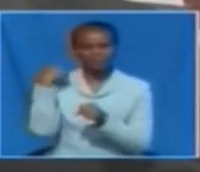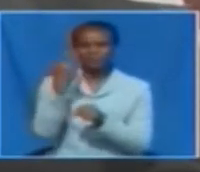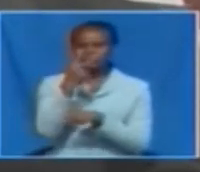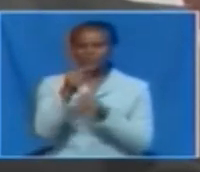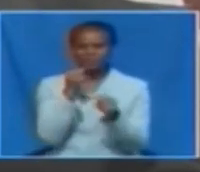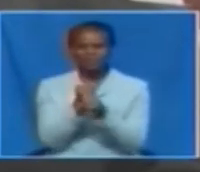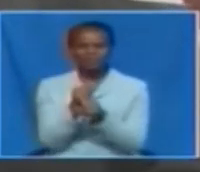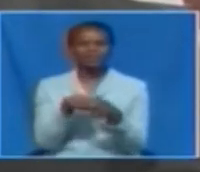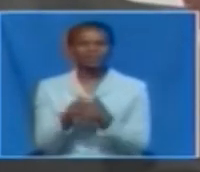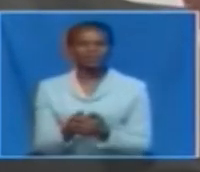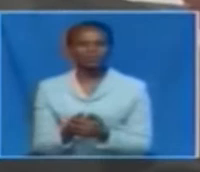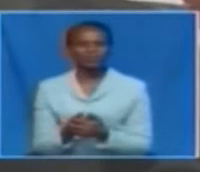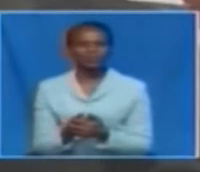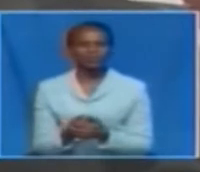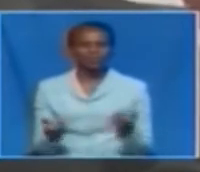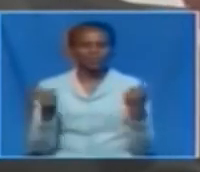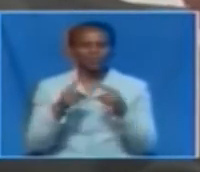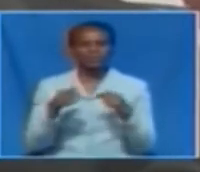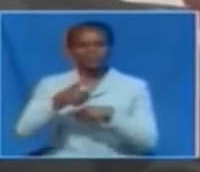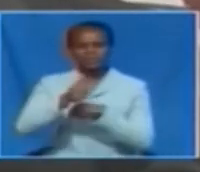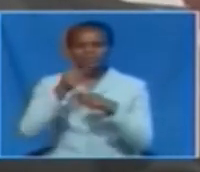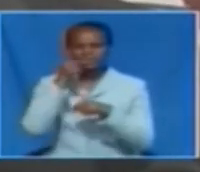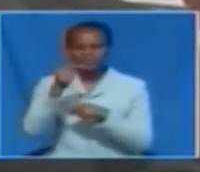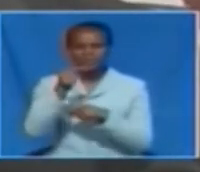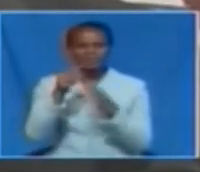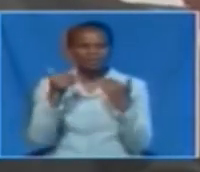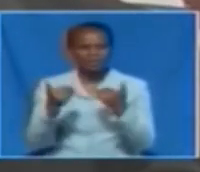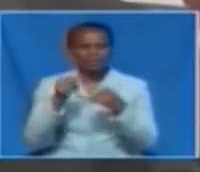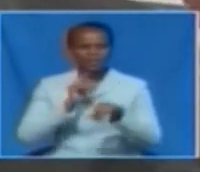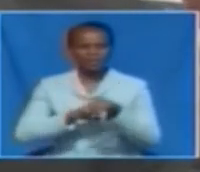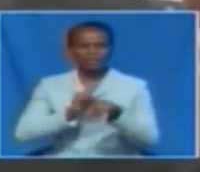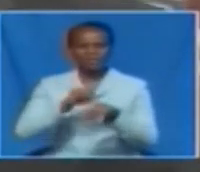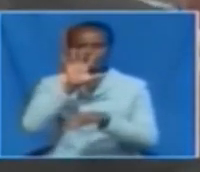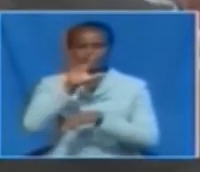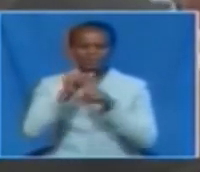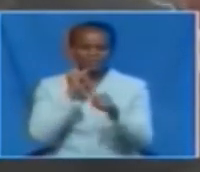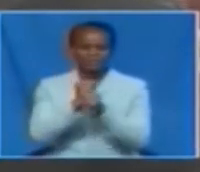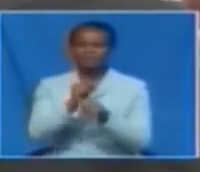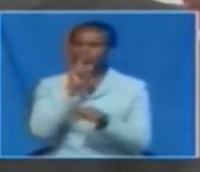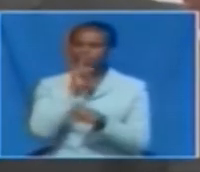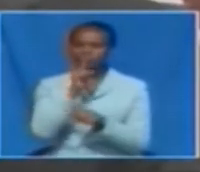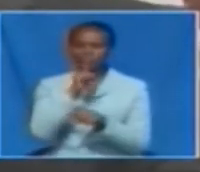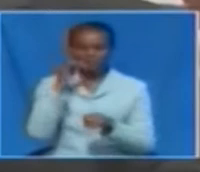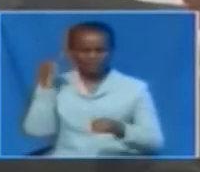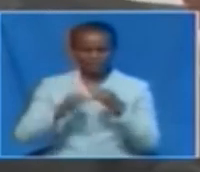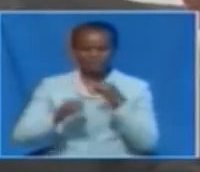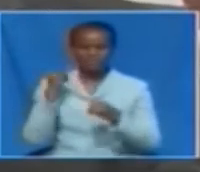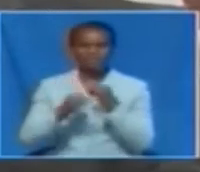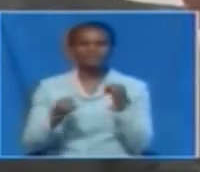somebody has been in office, when they are claiming that the tenure is 5 years? The truth of the matter is that the last